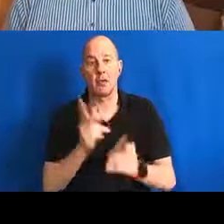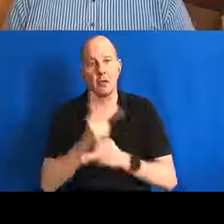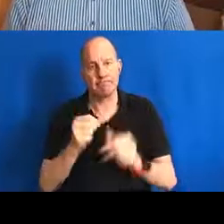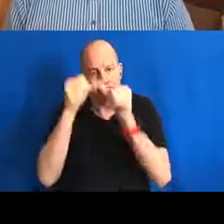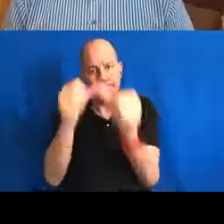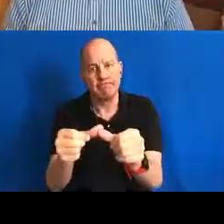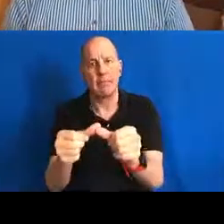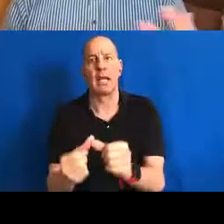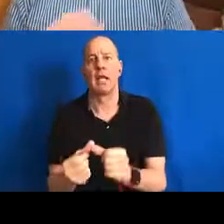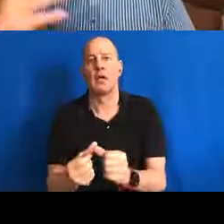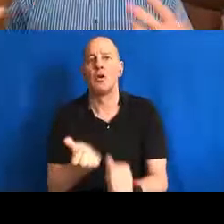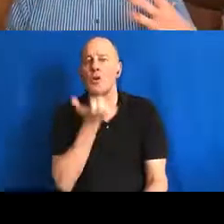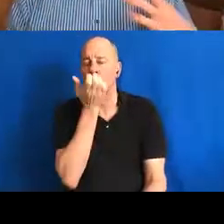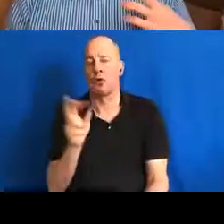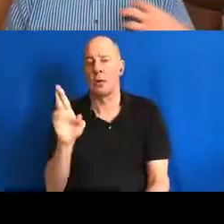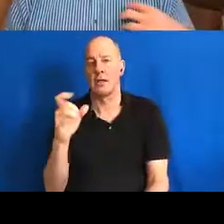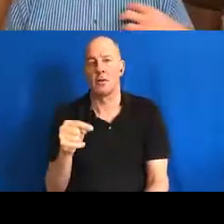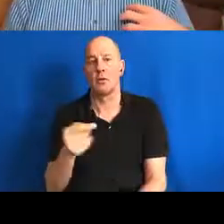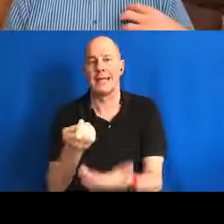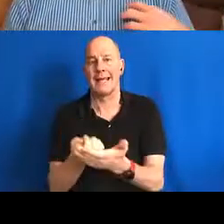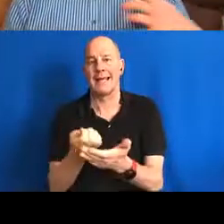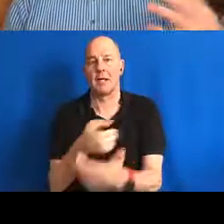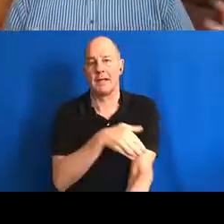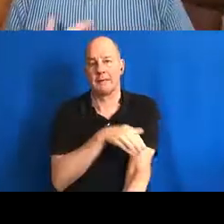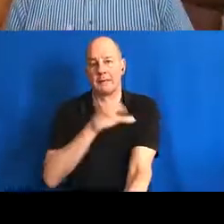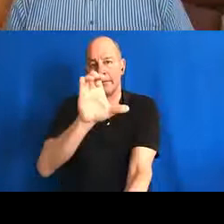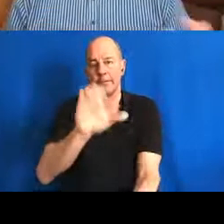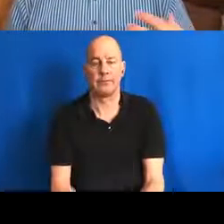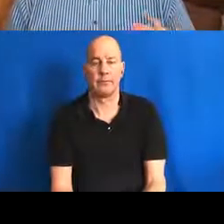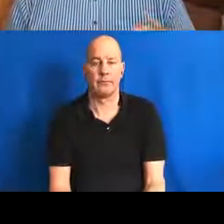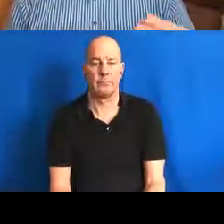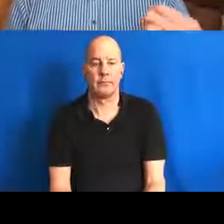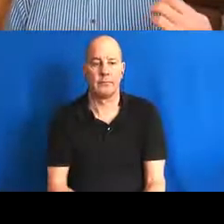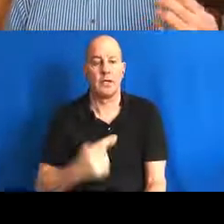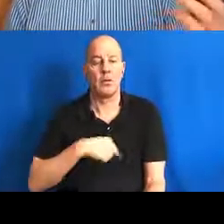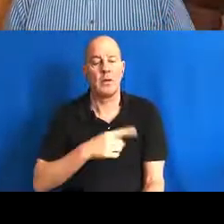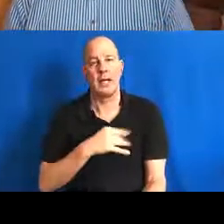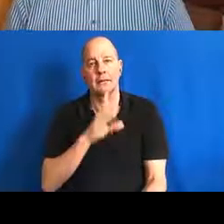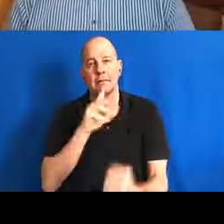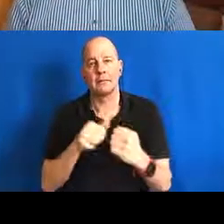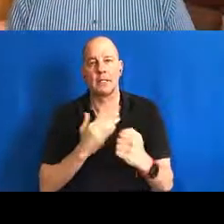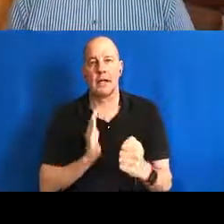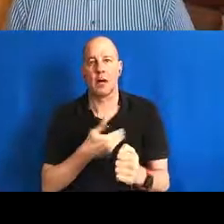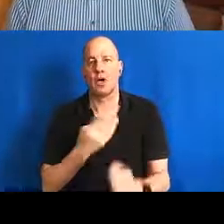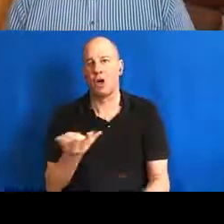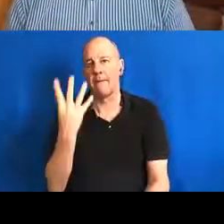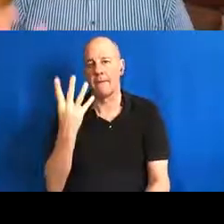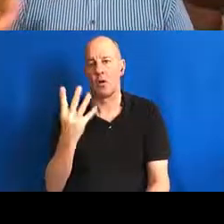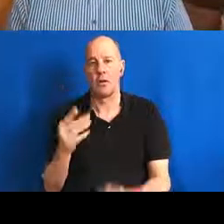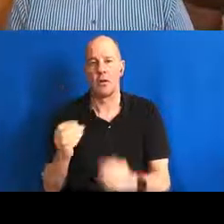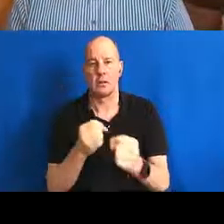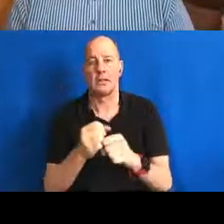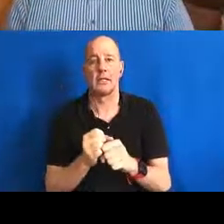empowerment. And we sometimes like to talk about our 4 strategies as education, research, advice,